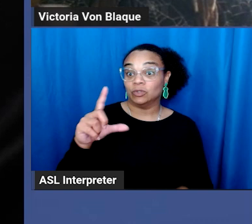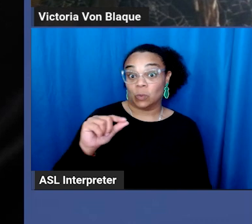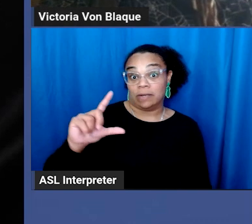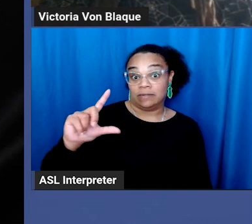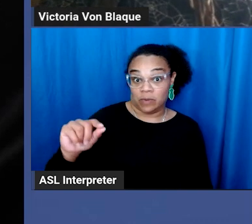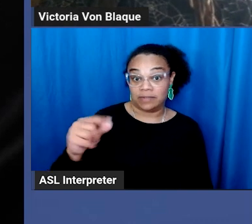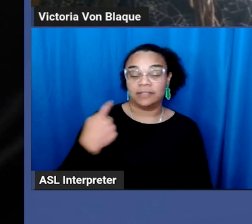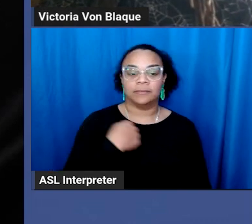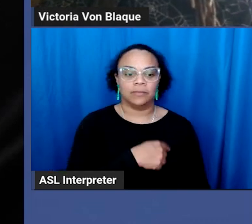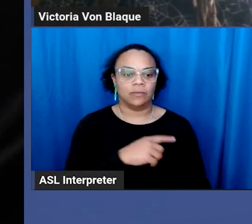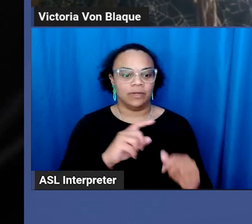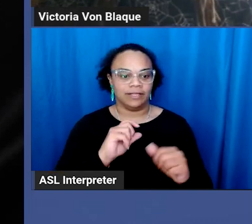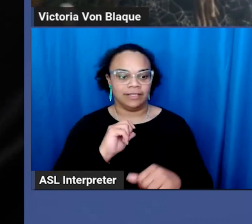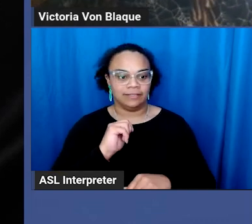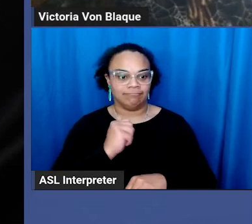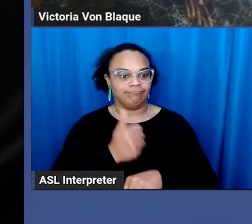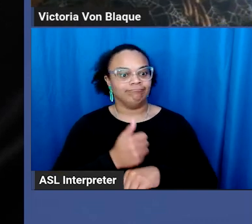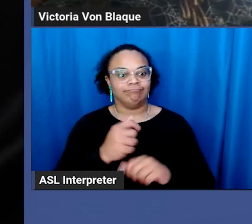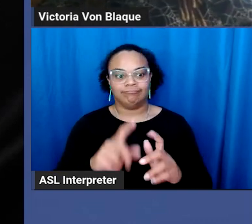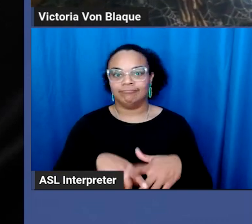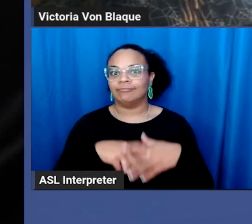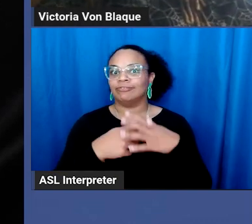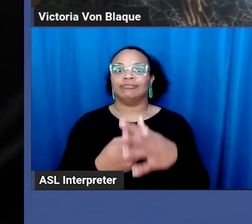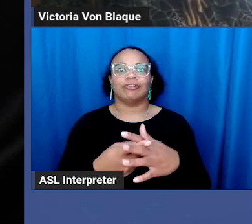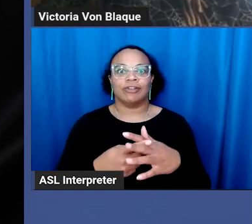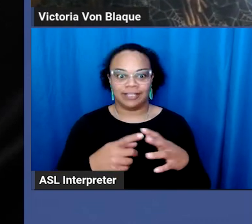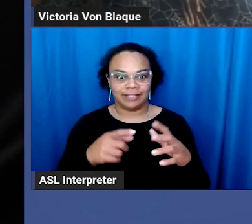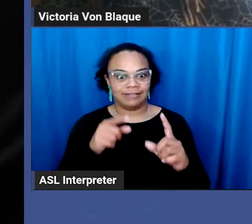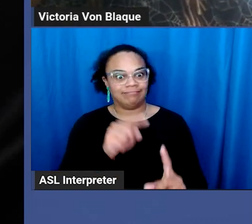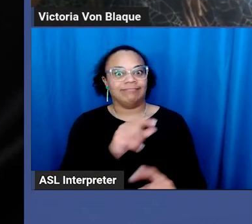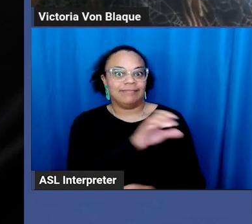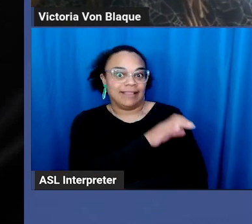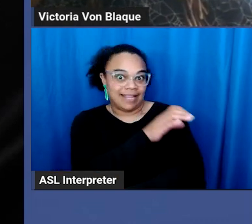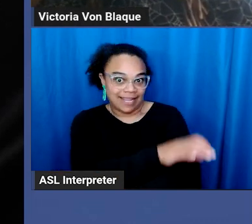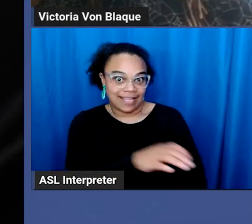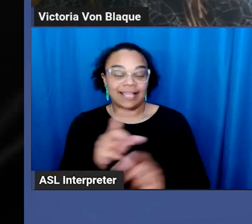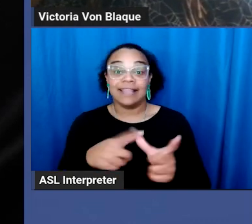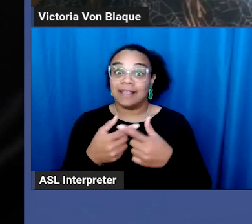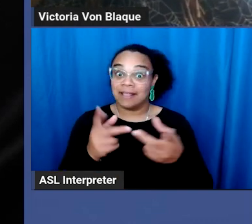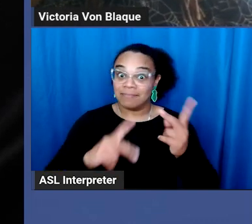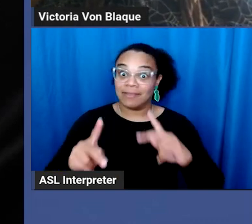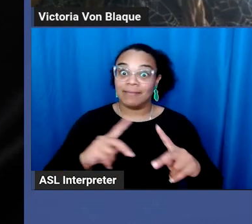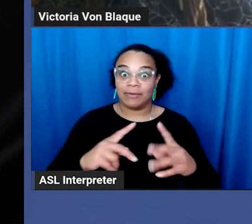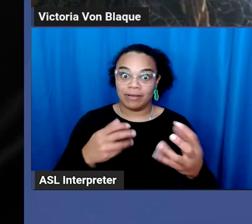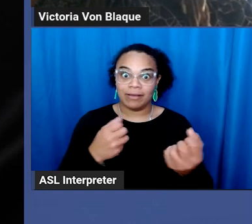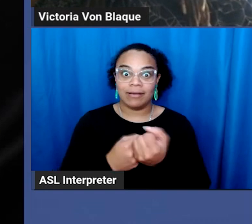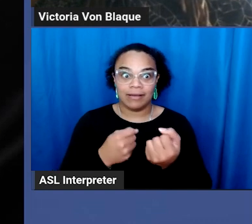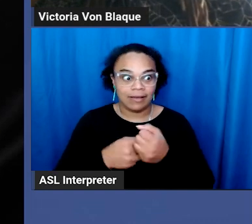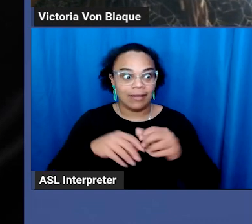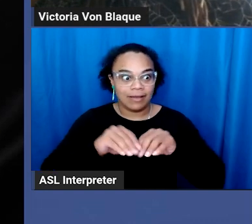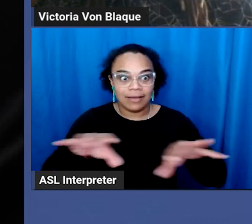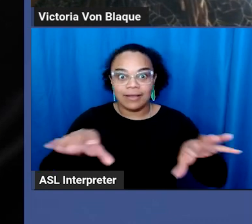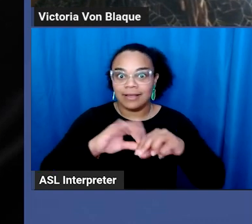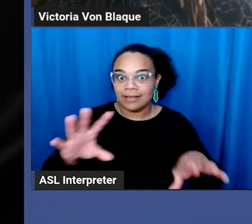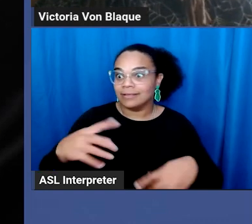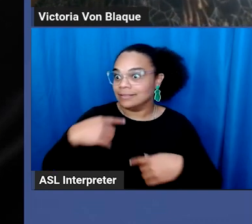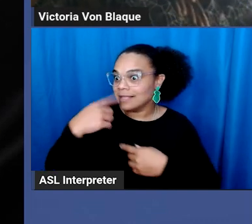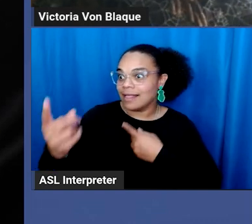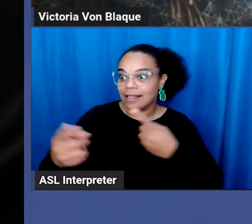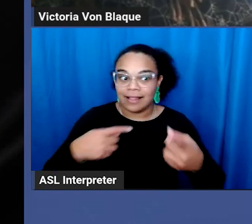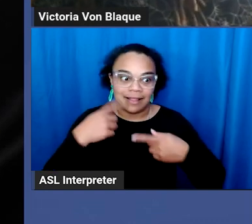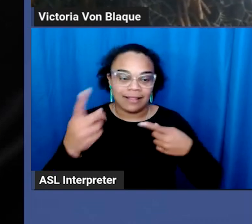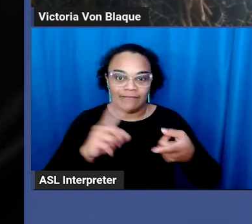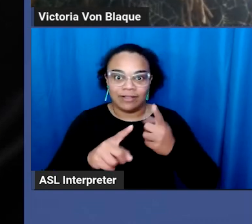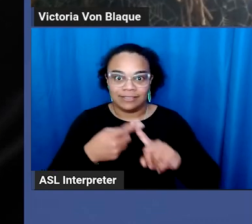2020, people started to talk about us. People started to promote us like, hey, I was able to get services